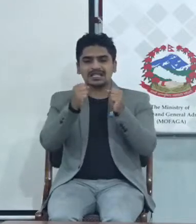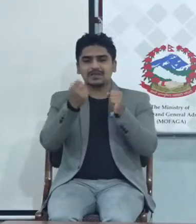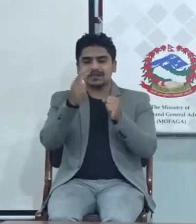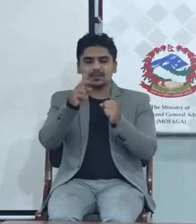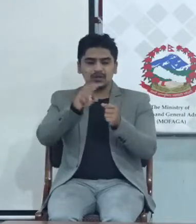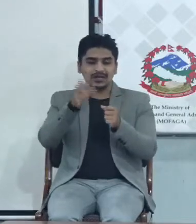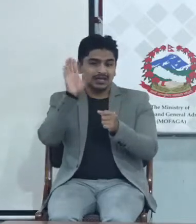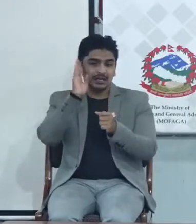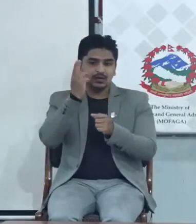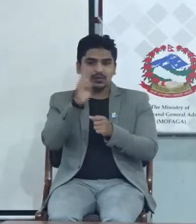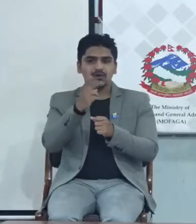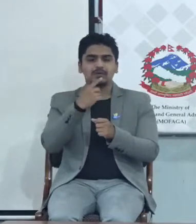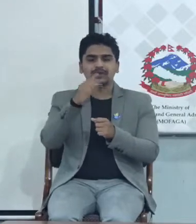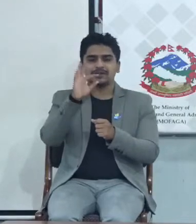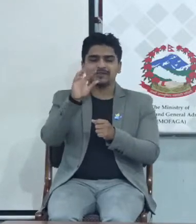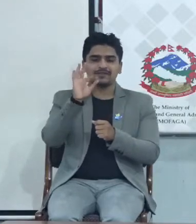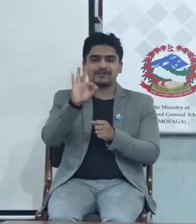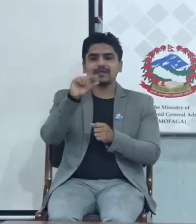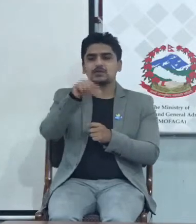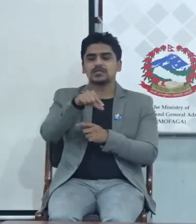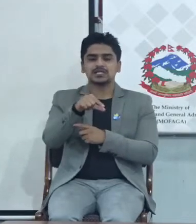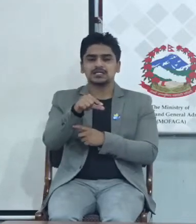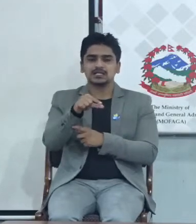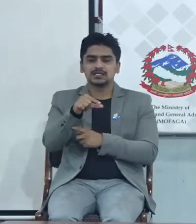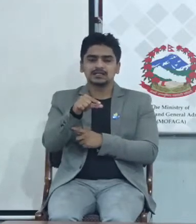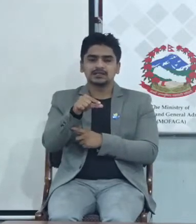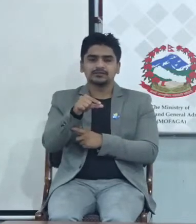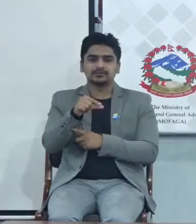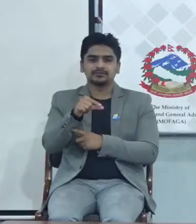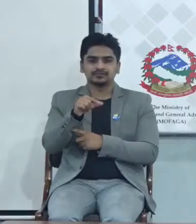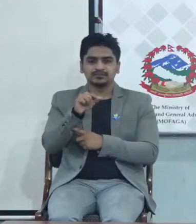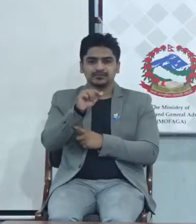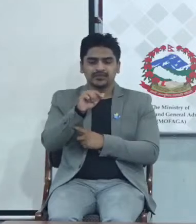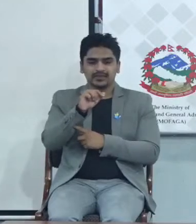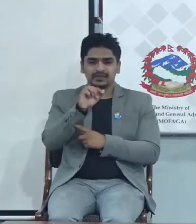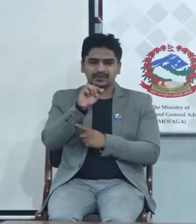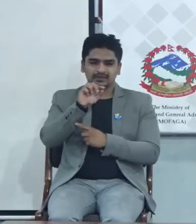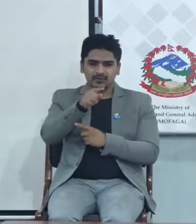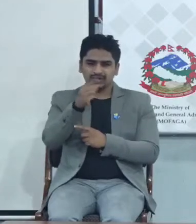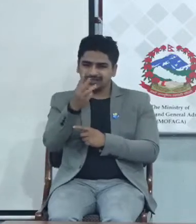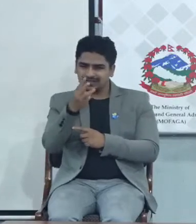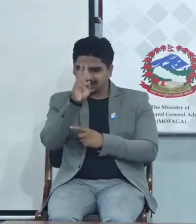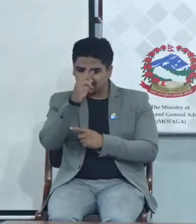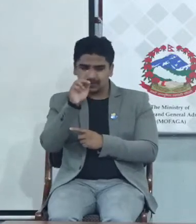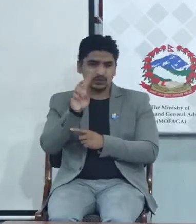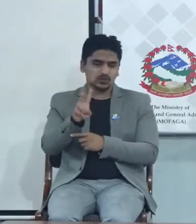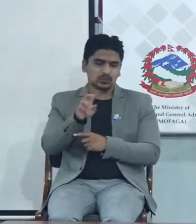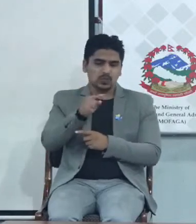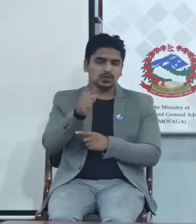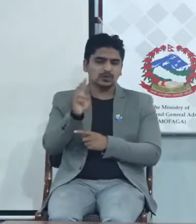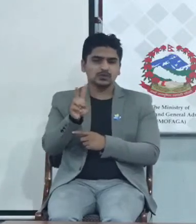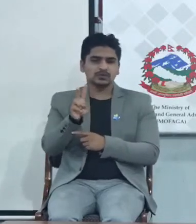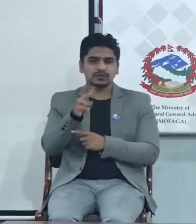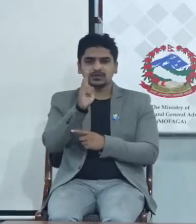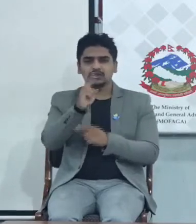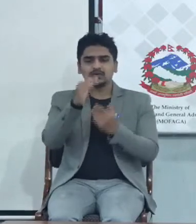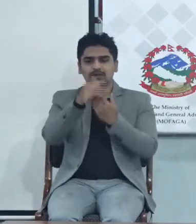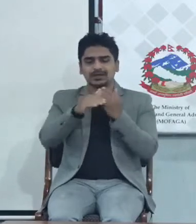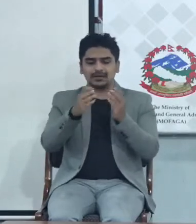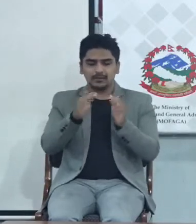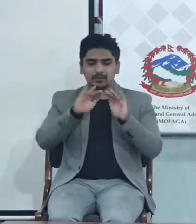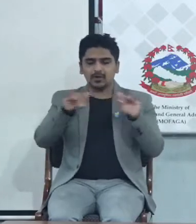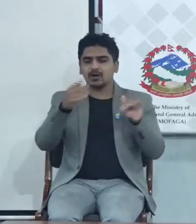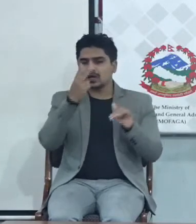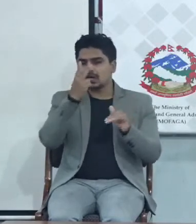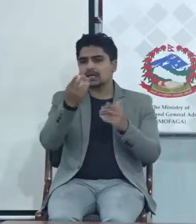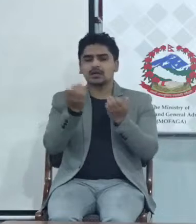0.2 and 0.3 is, we have seen the 0.2 or 0.3. If there is a less capacity, then there is in